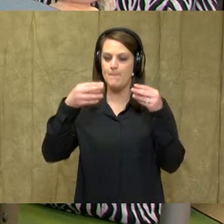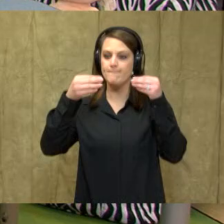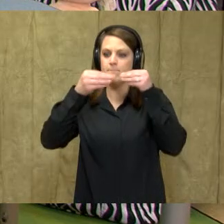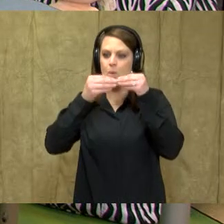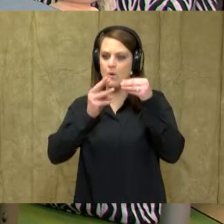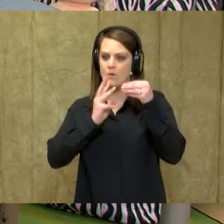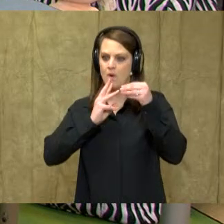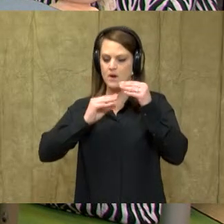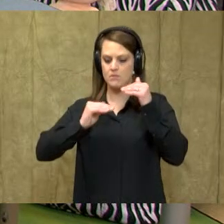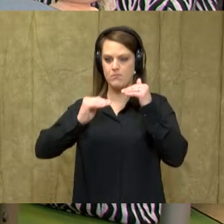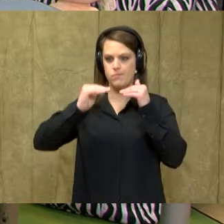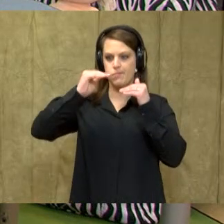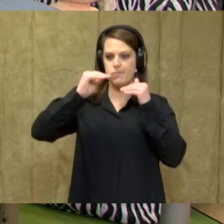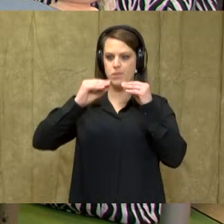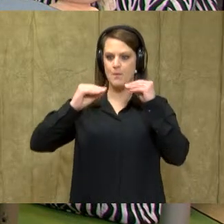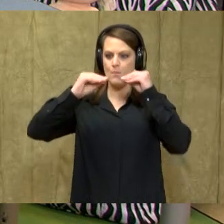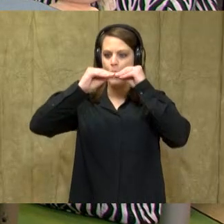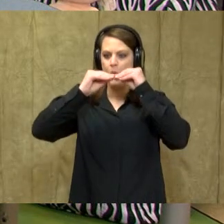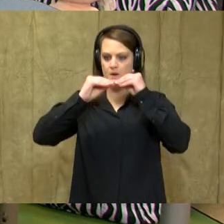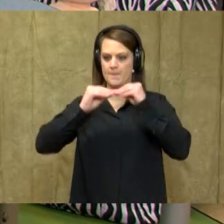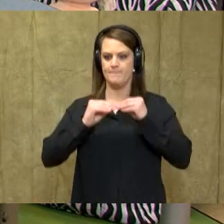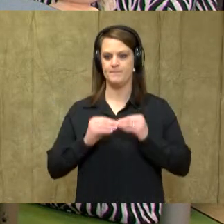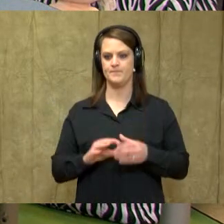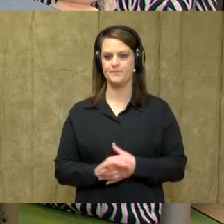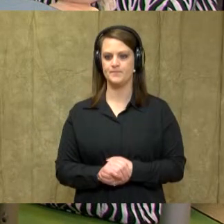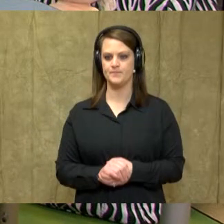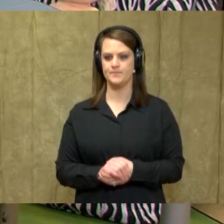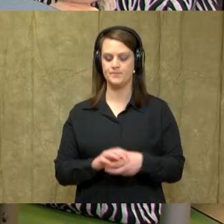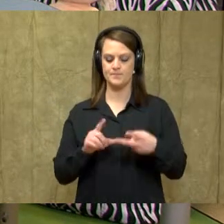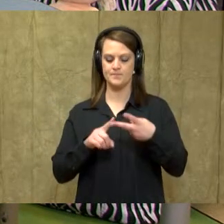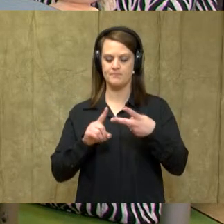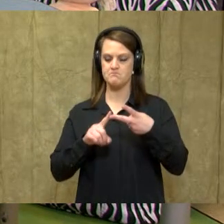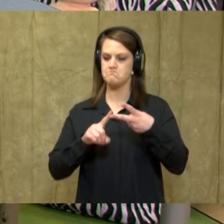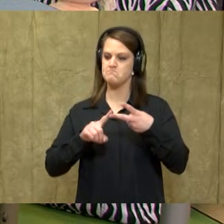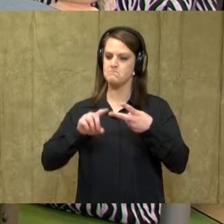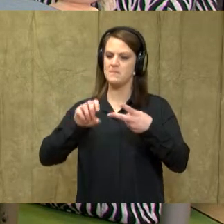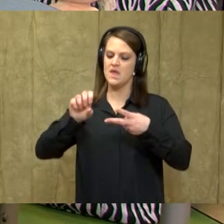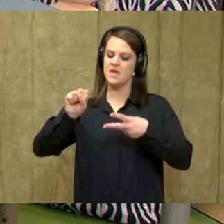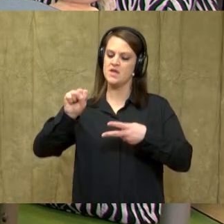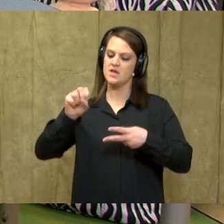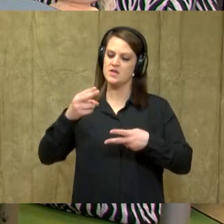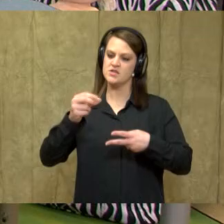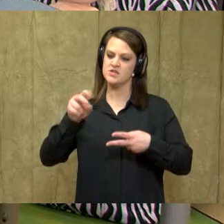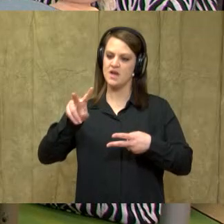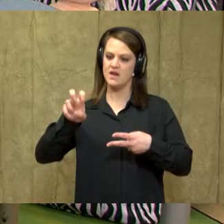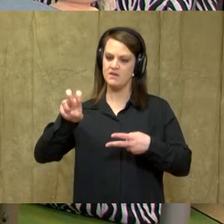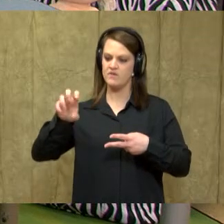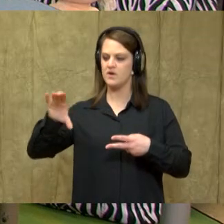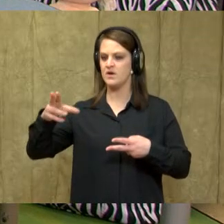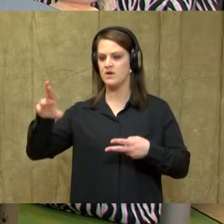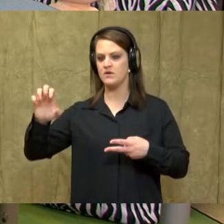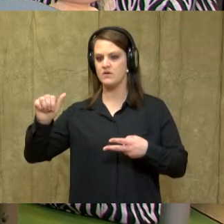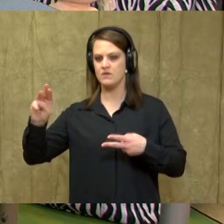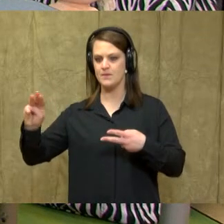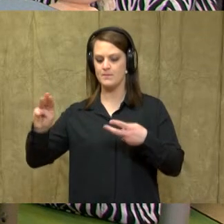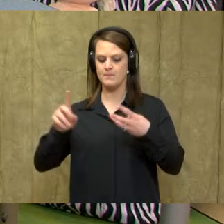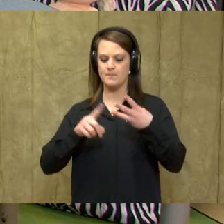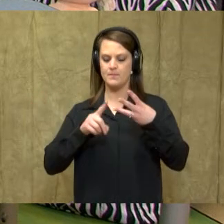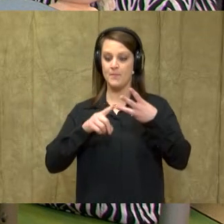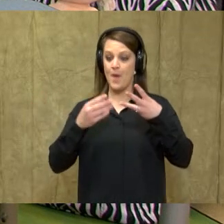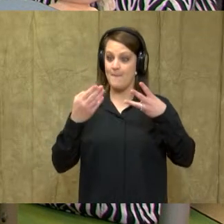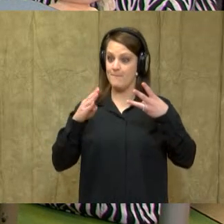time. And then I have just regular shaving cream, and I have blue food